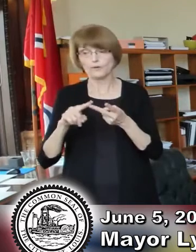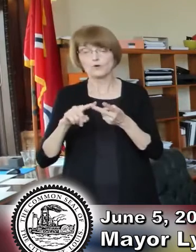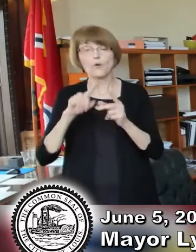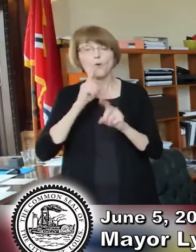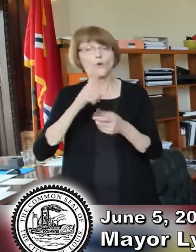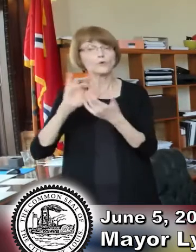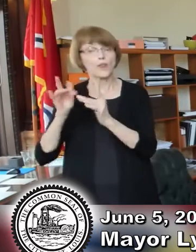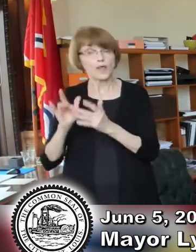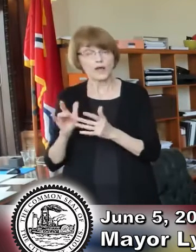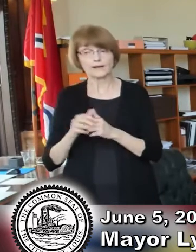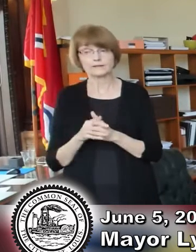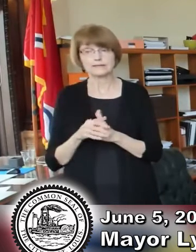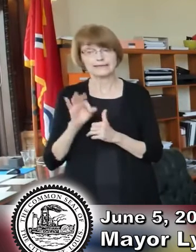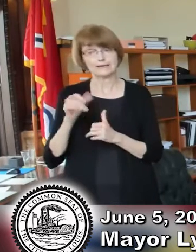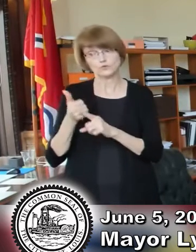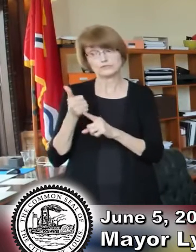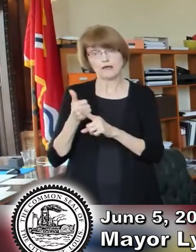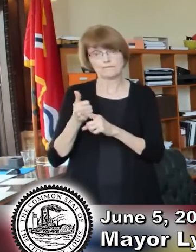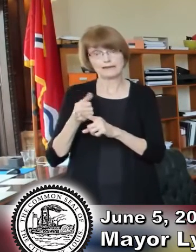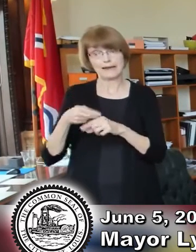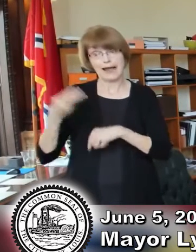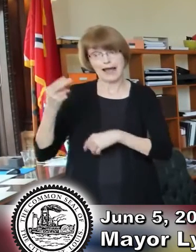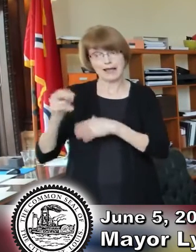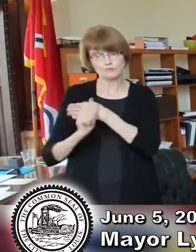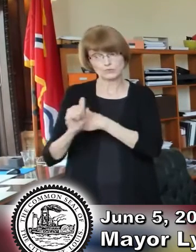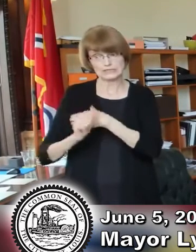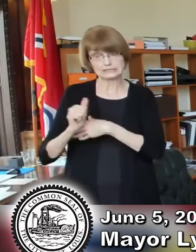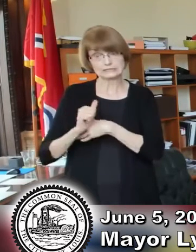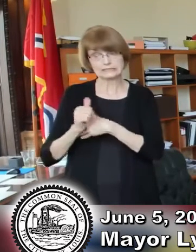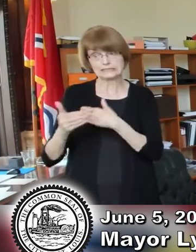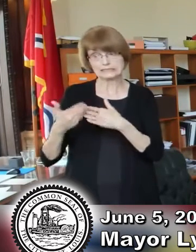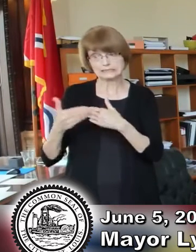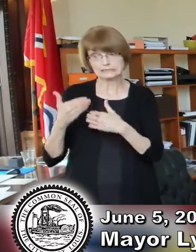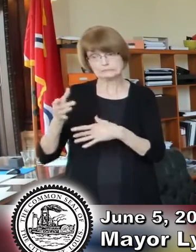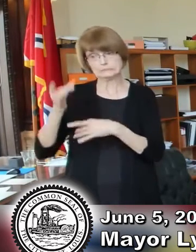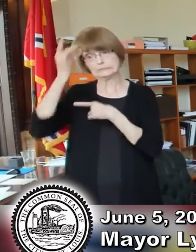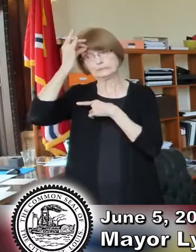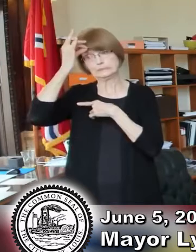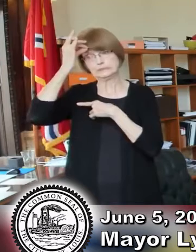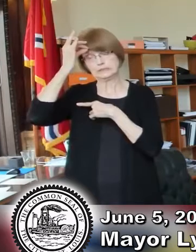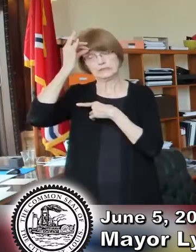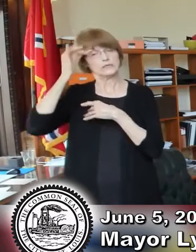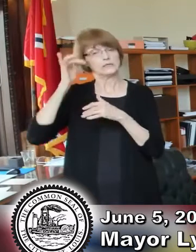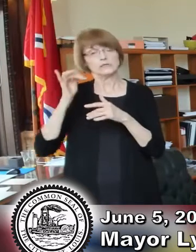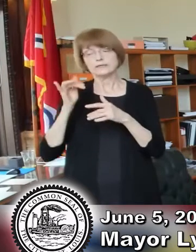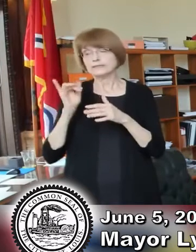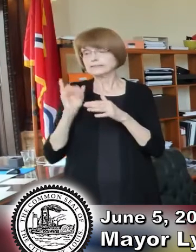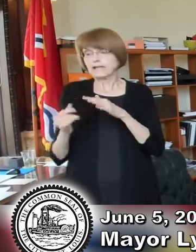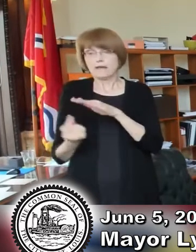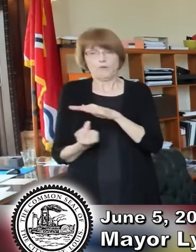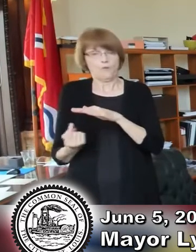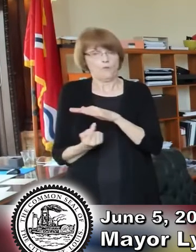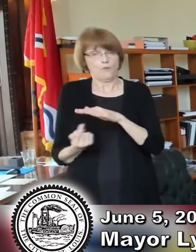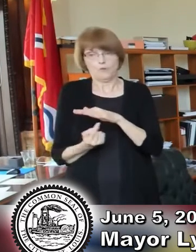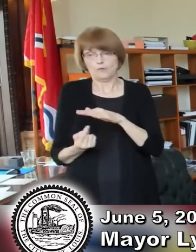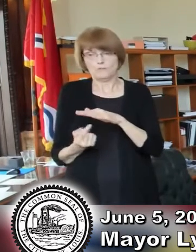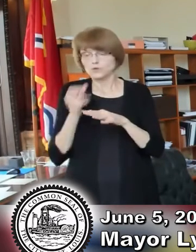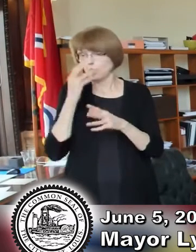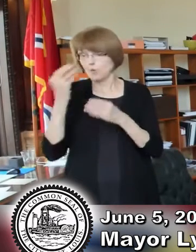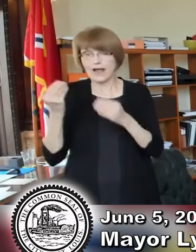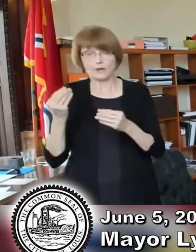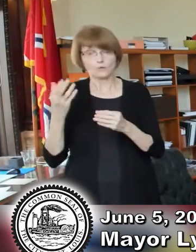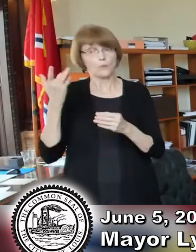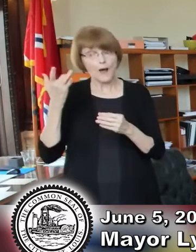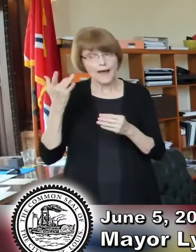high-risk population, you really should not expand your circle much, because COVID is still out